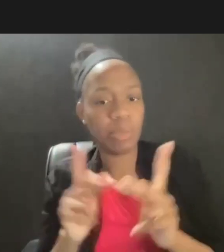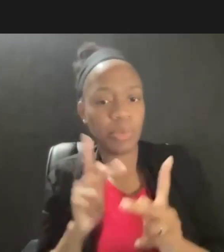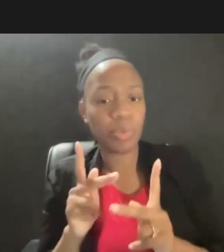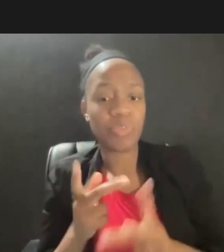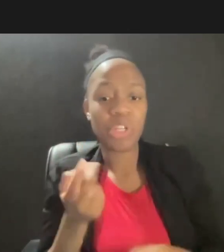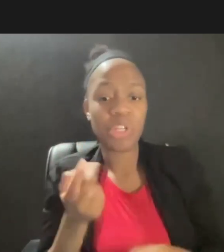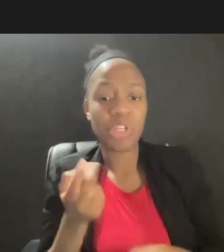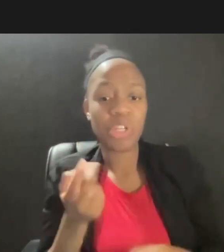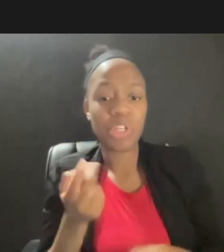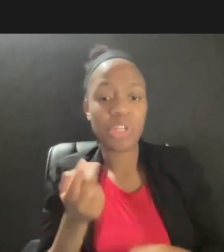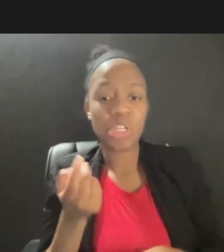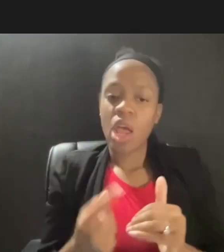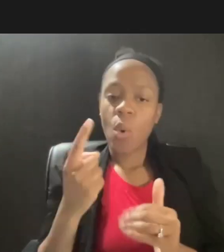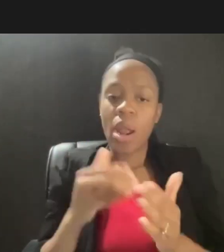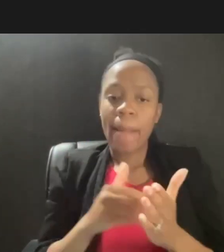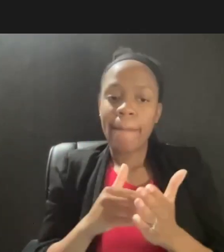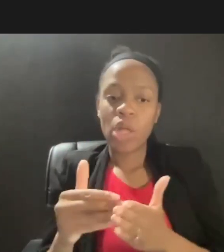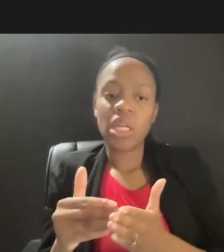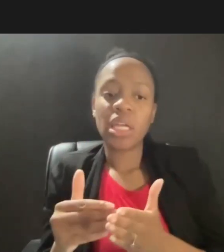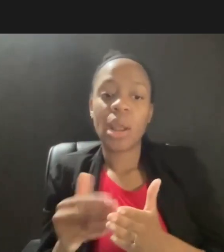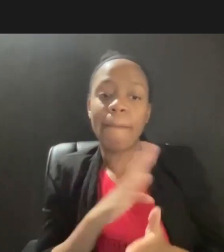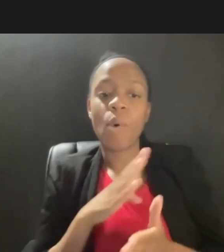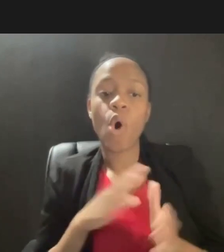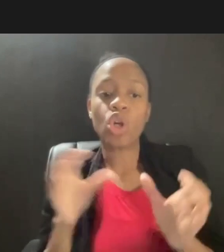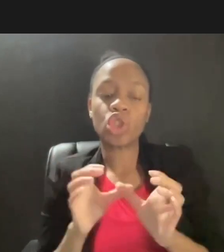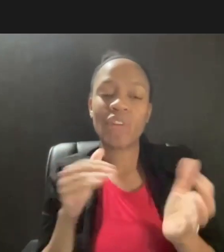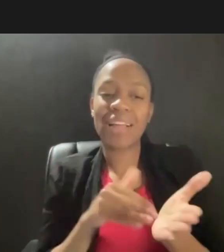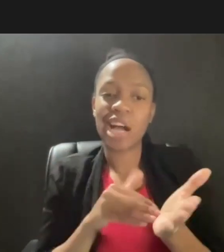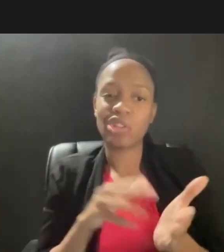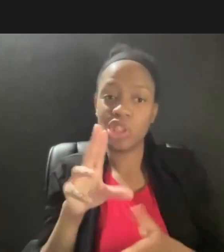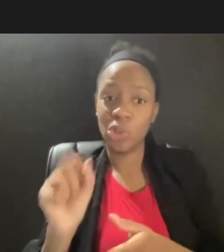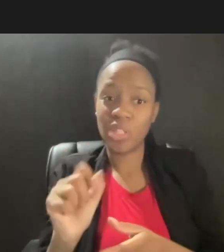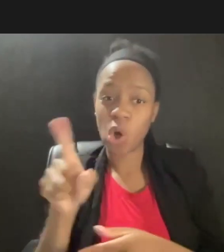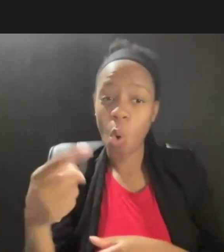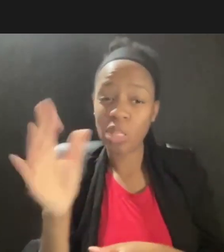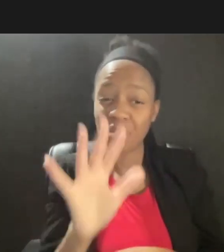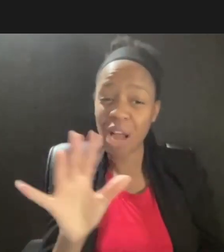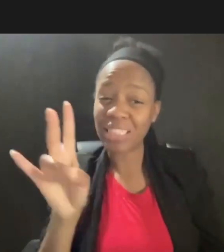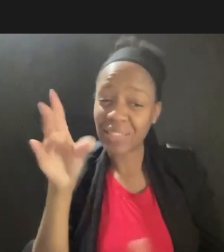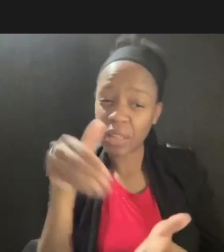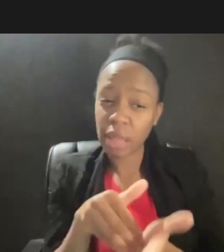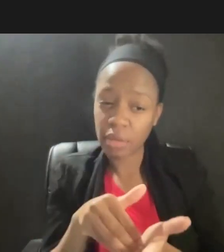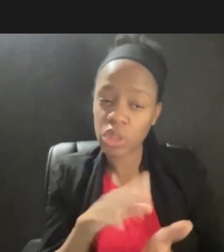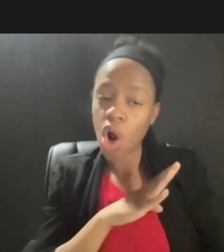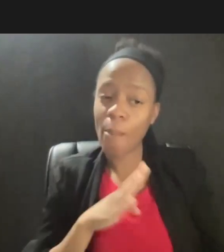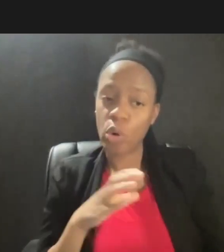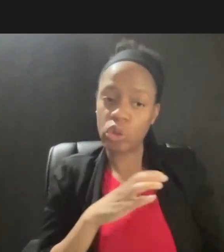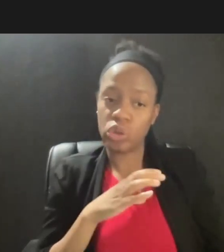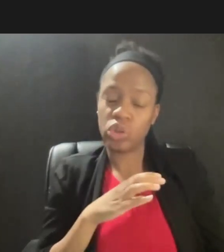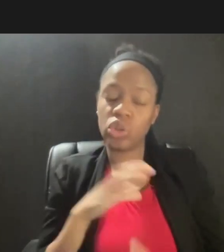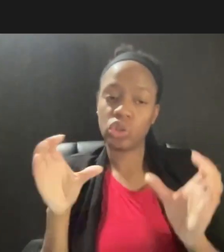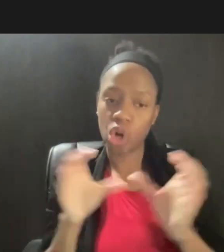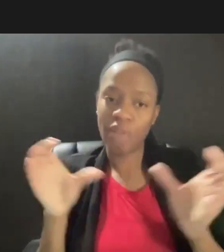million board certified doctors in the US, only about 7,000 of them are board certified